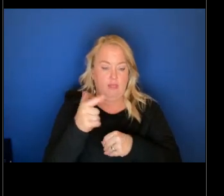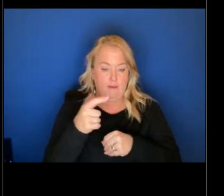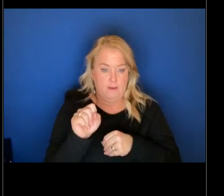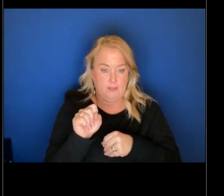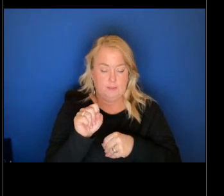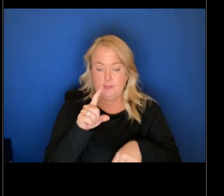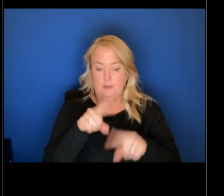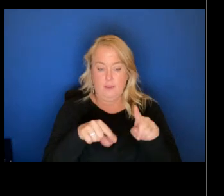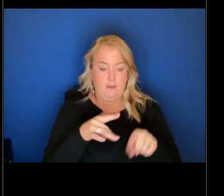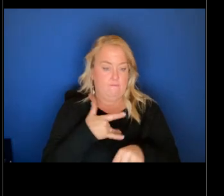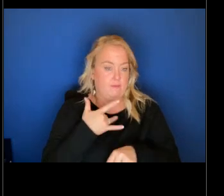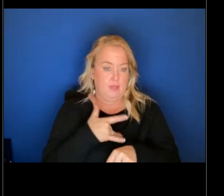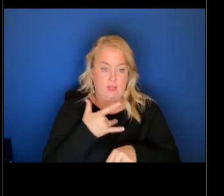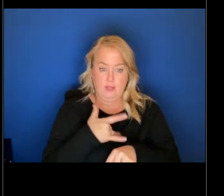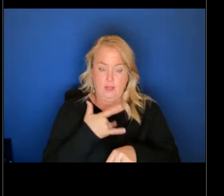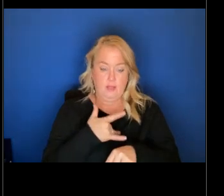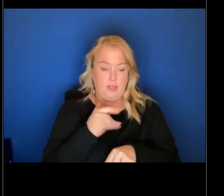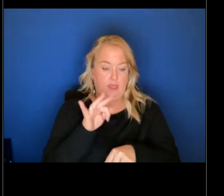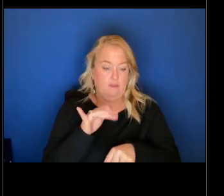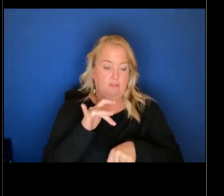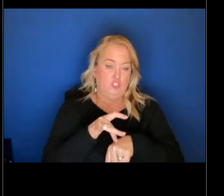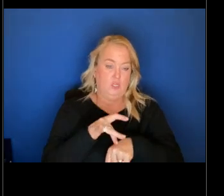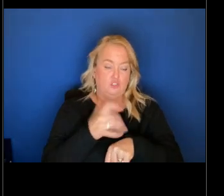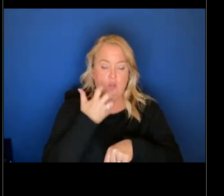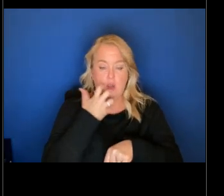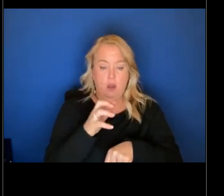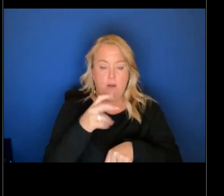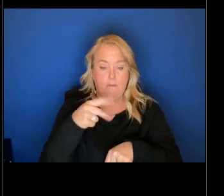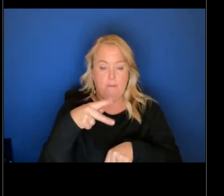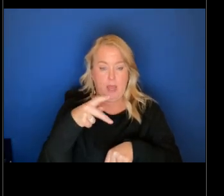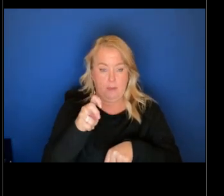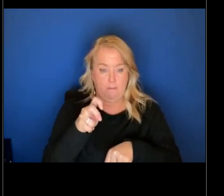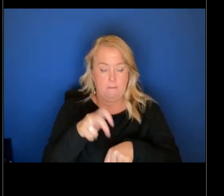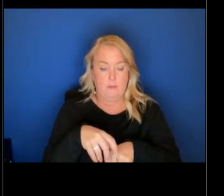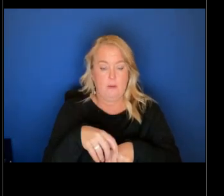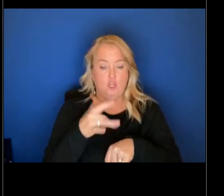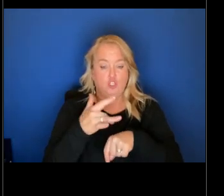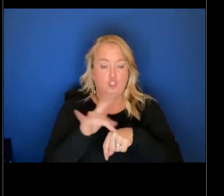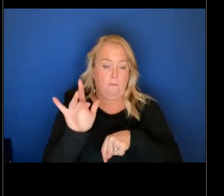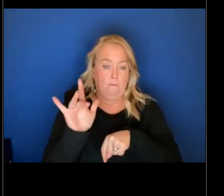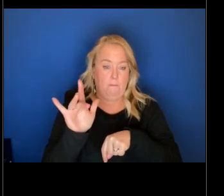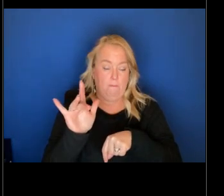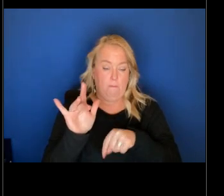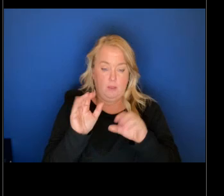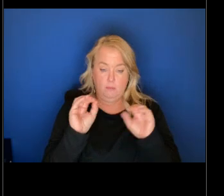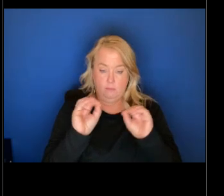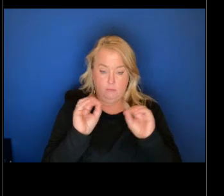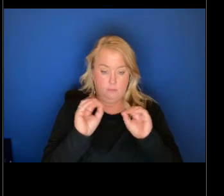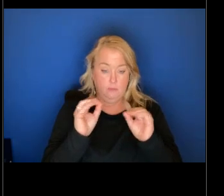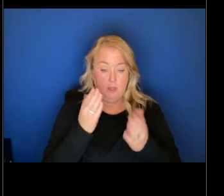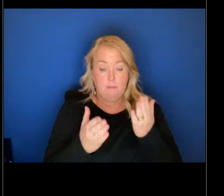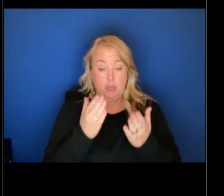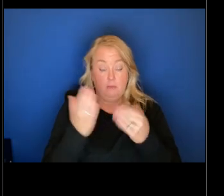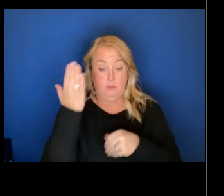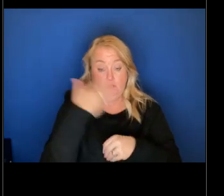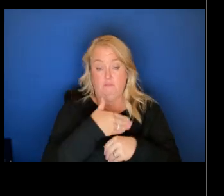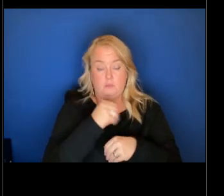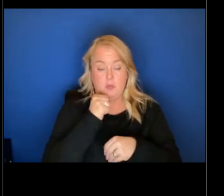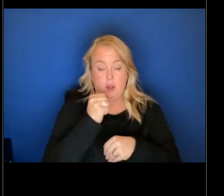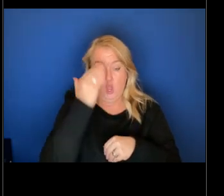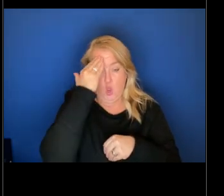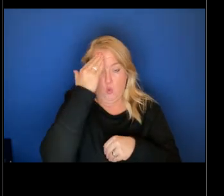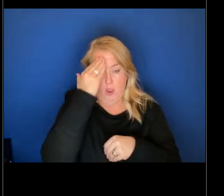cannot feel that they're touching a hot pipe or a sharp edge, and may be unaware that